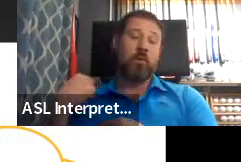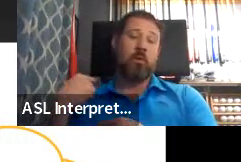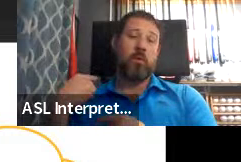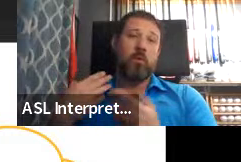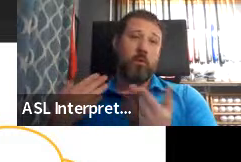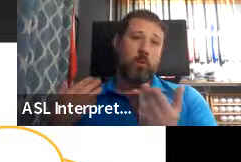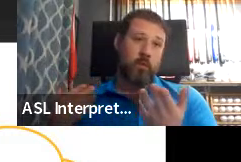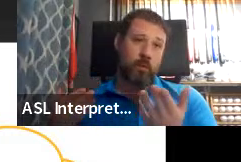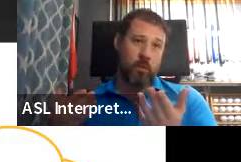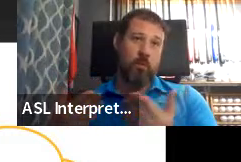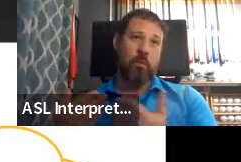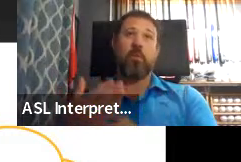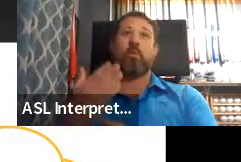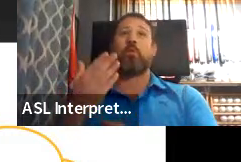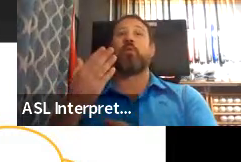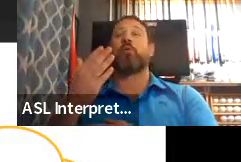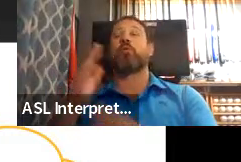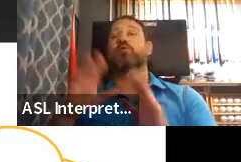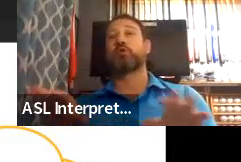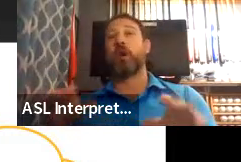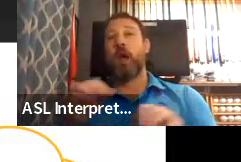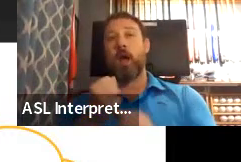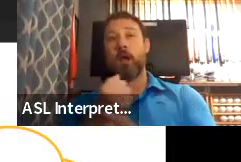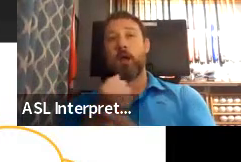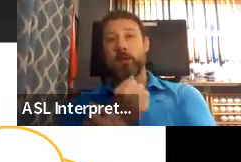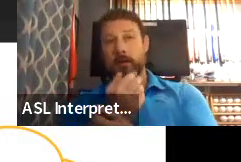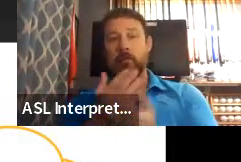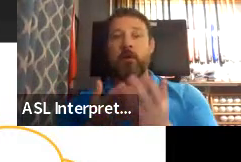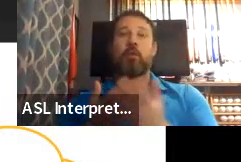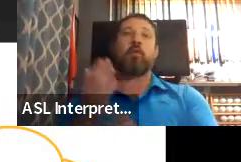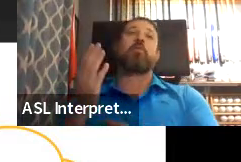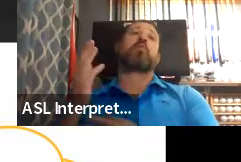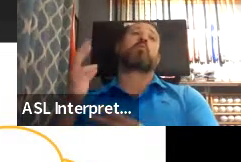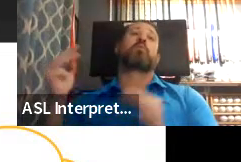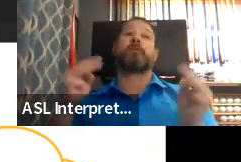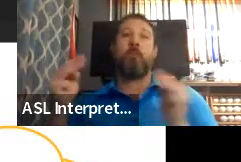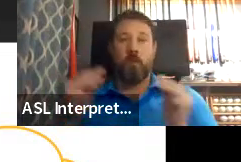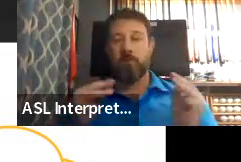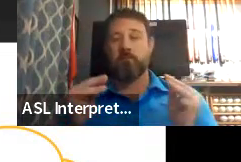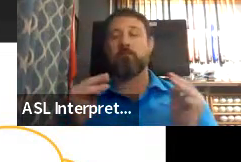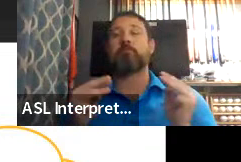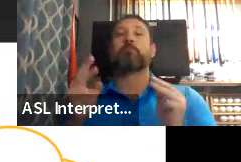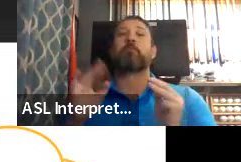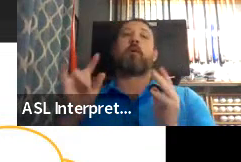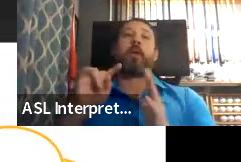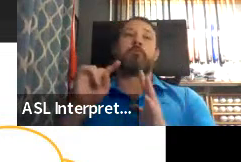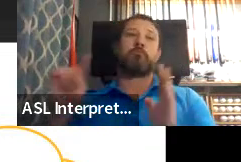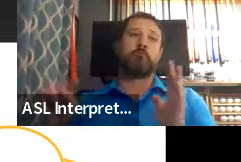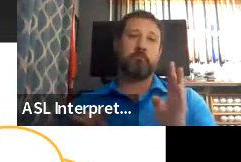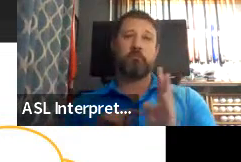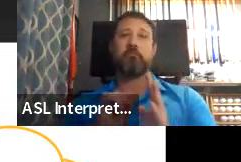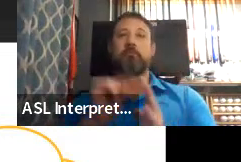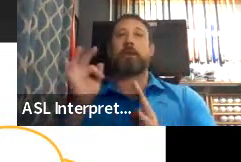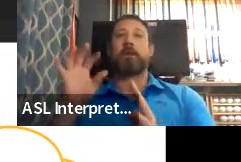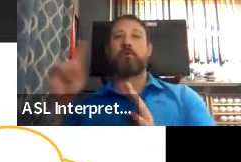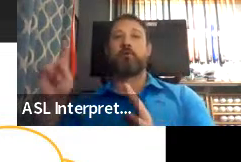through the period of chattel slavery and through the Civil War and all of that turn of the century activity here in the United